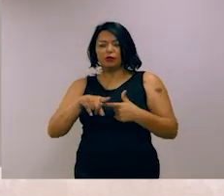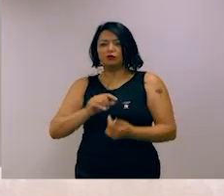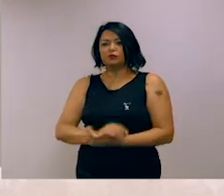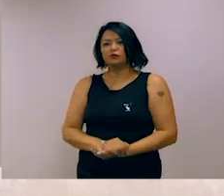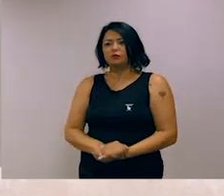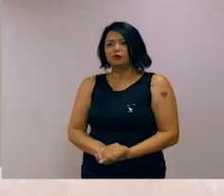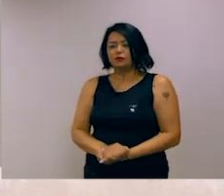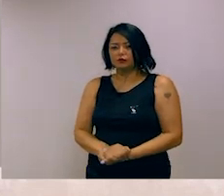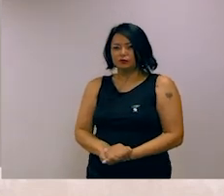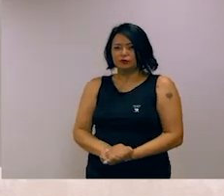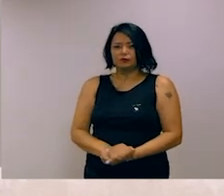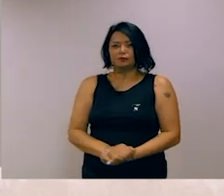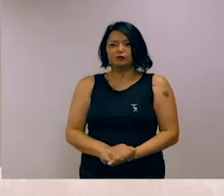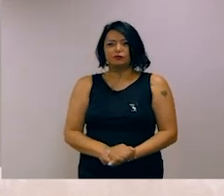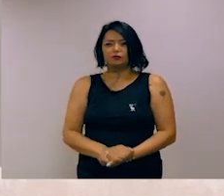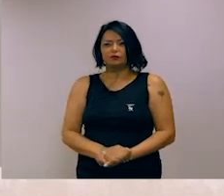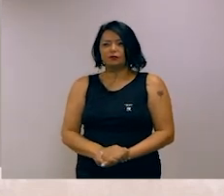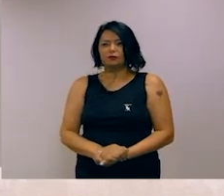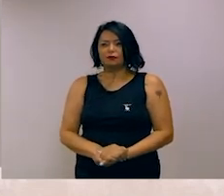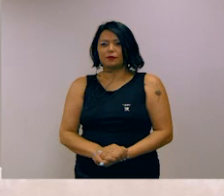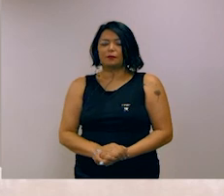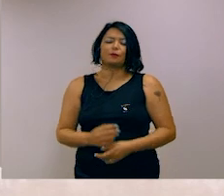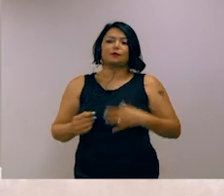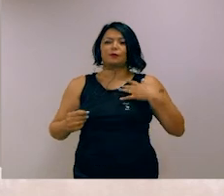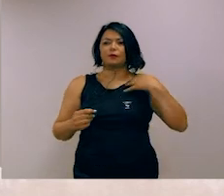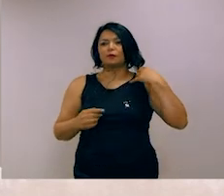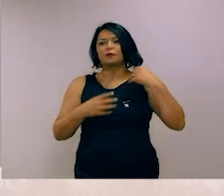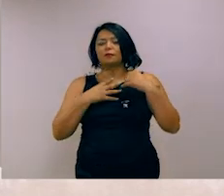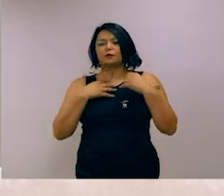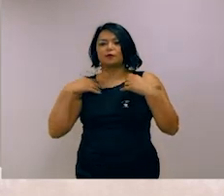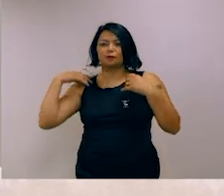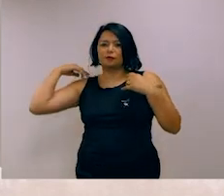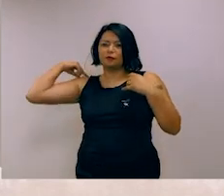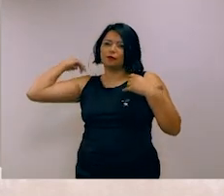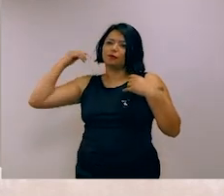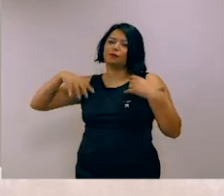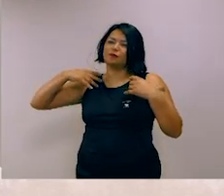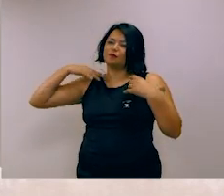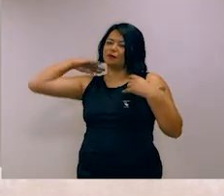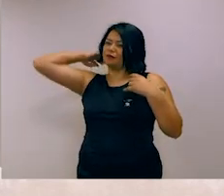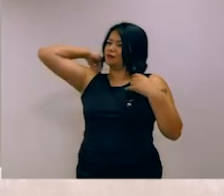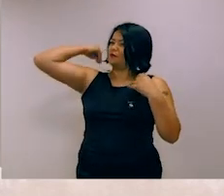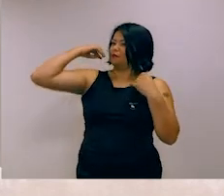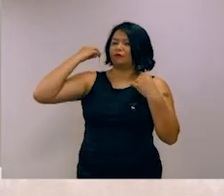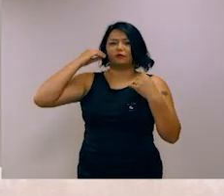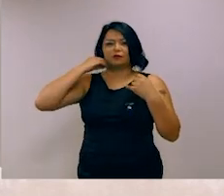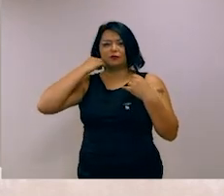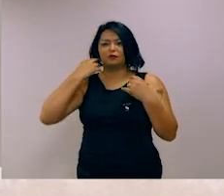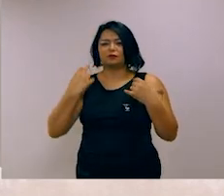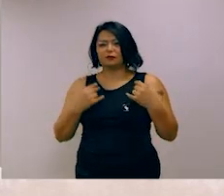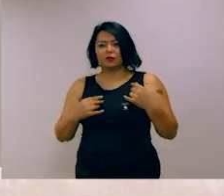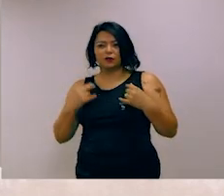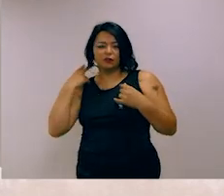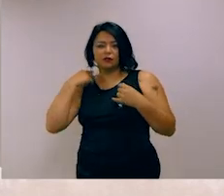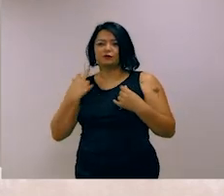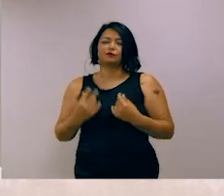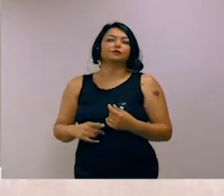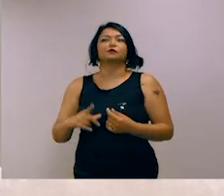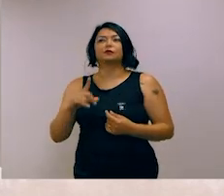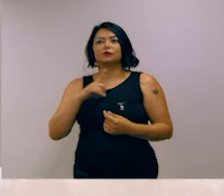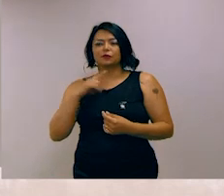So let's say, for the sake of the example, we ran a survey and we found a positive correlation